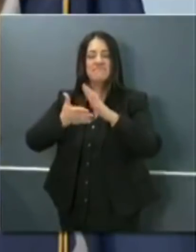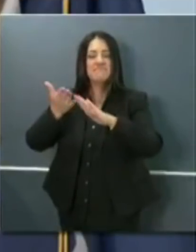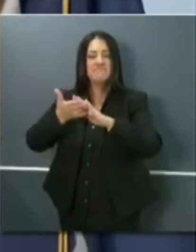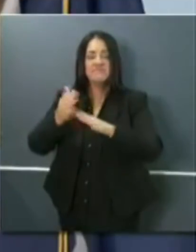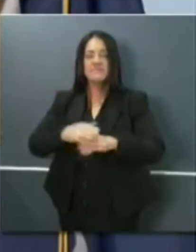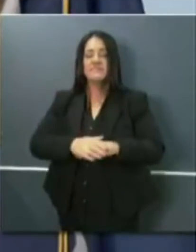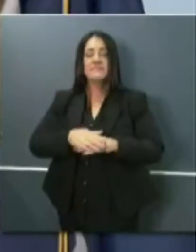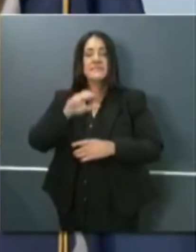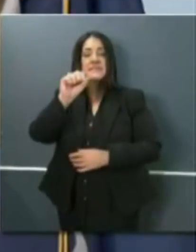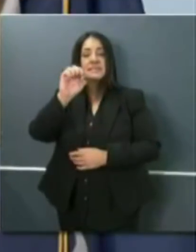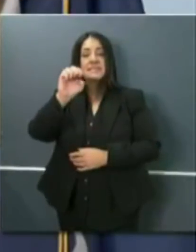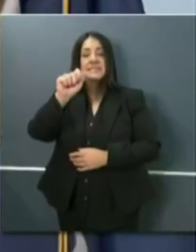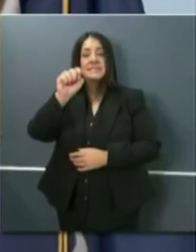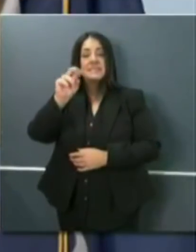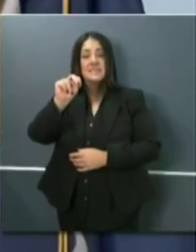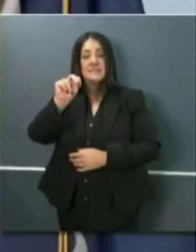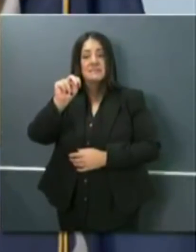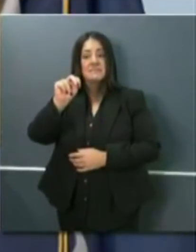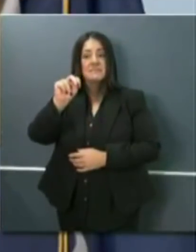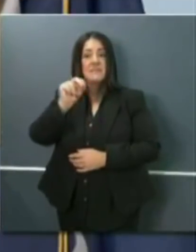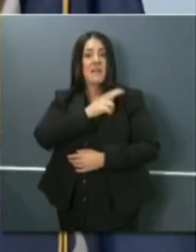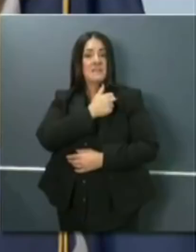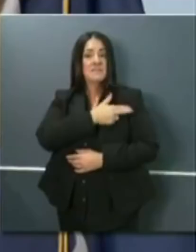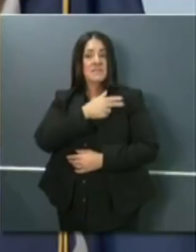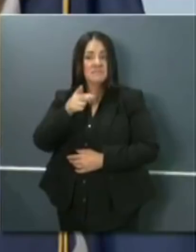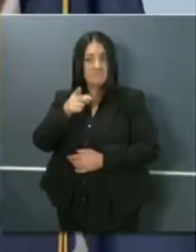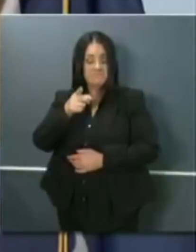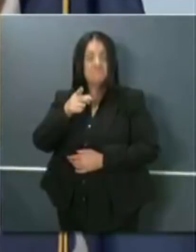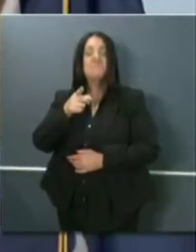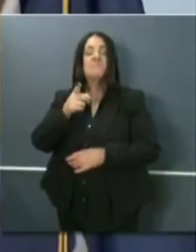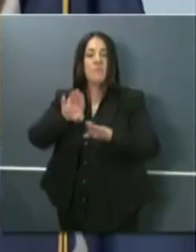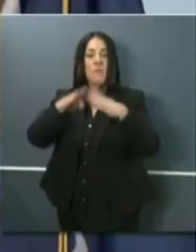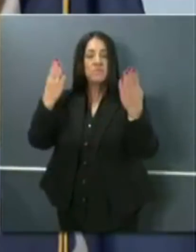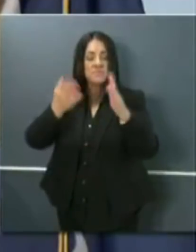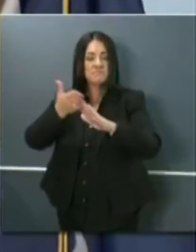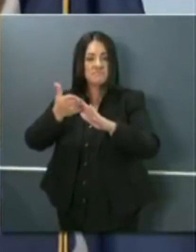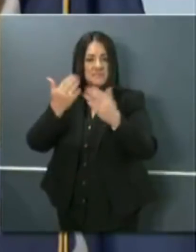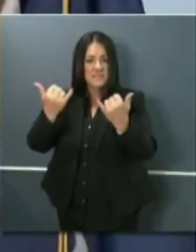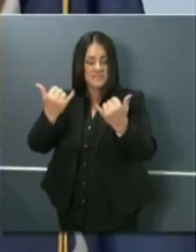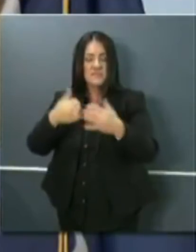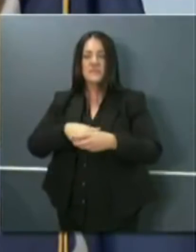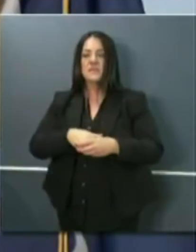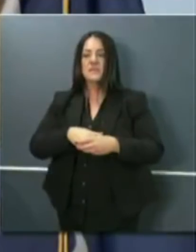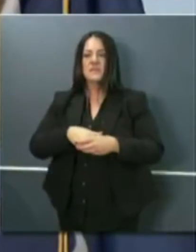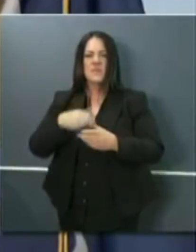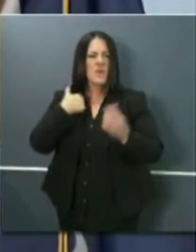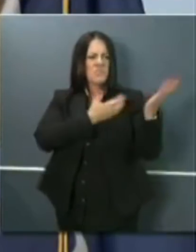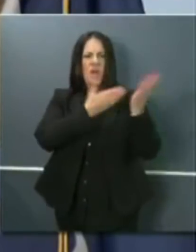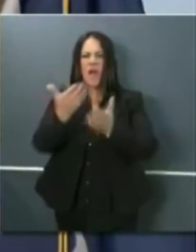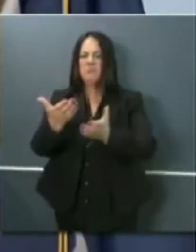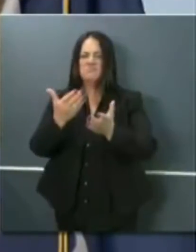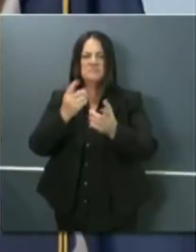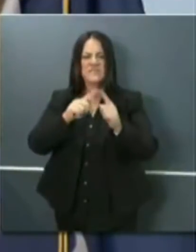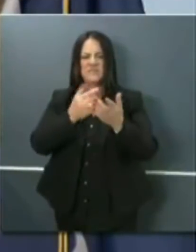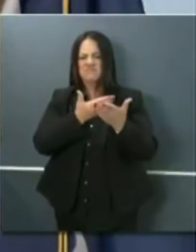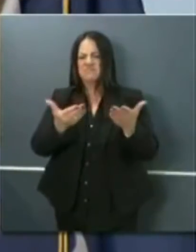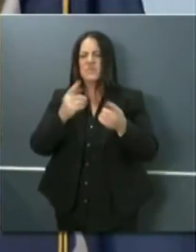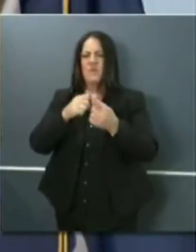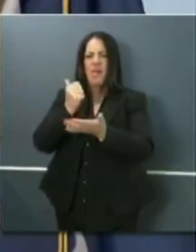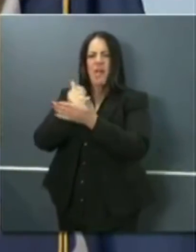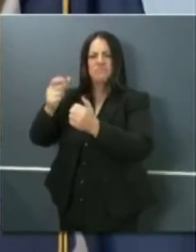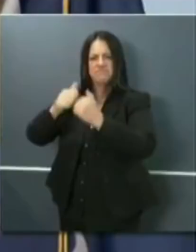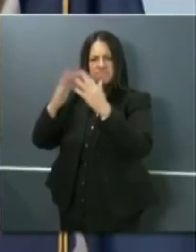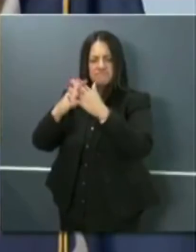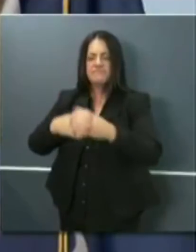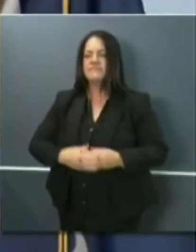Seton Hospital already operationalized, that we brought into the portfolio of assets here in the state. We've been talking